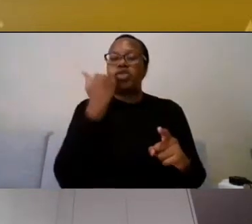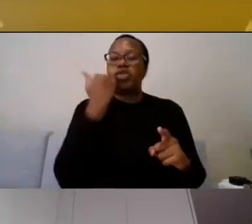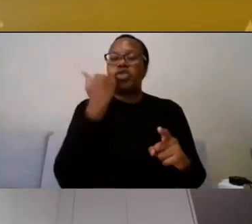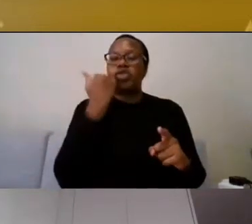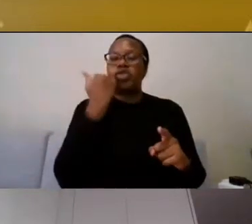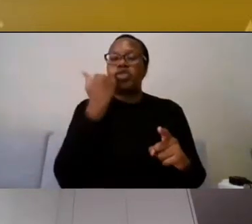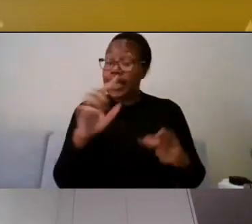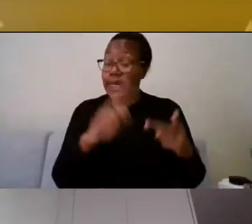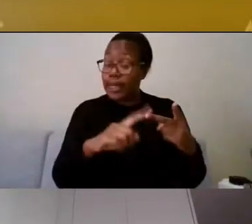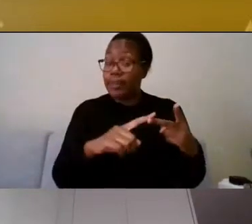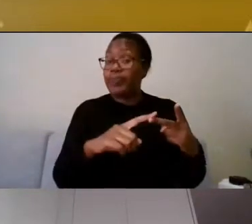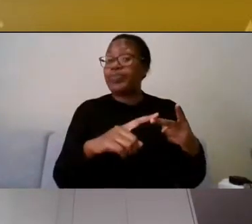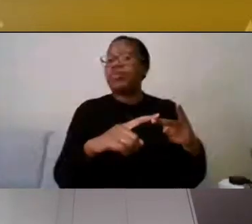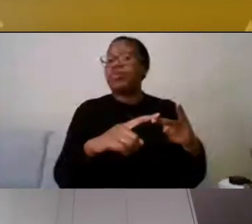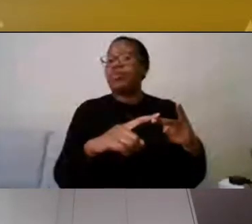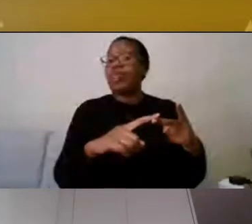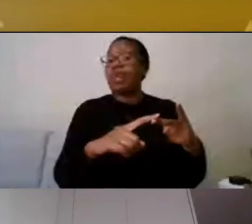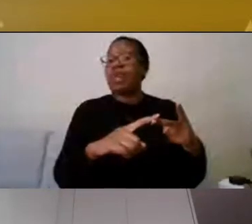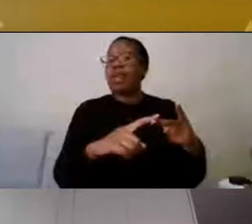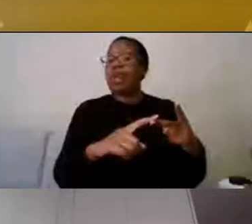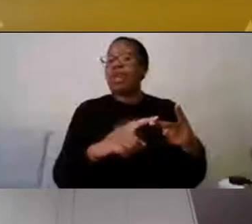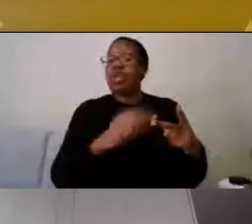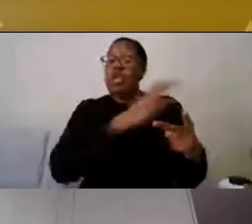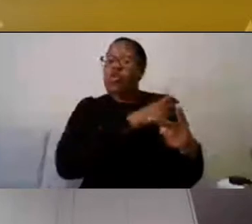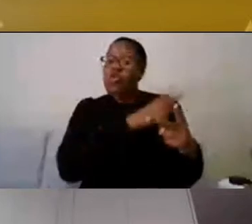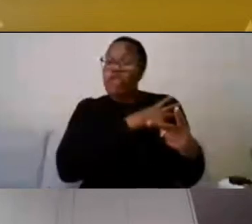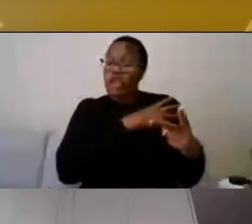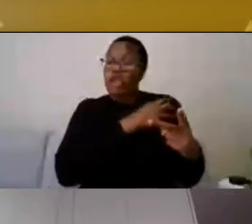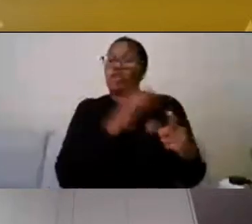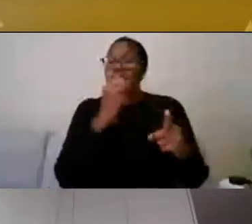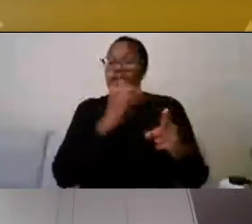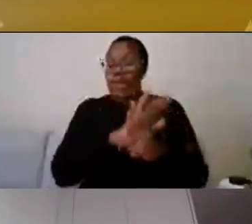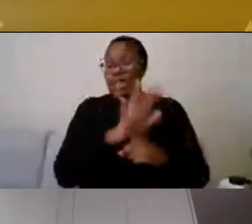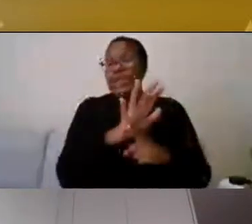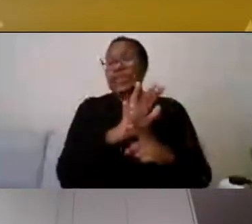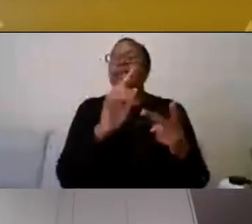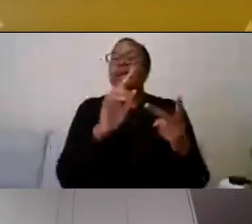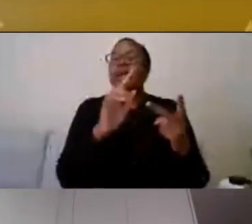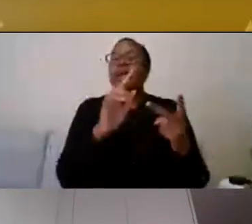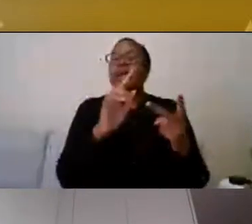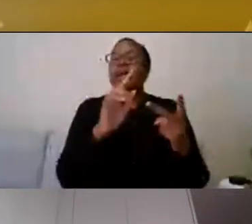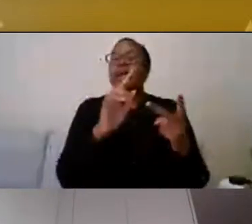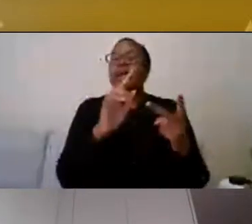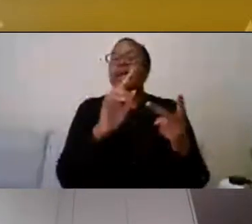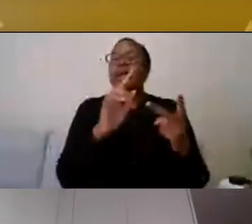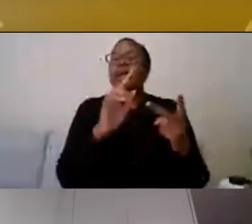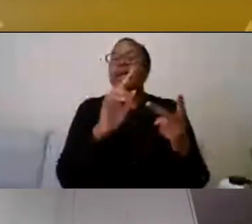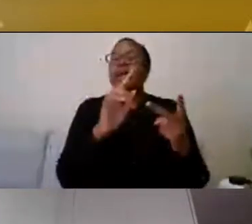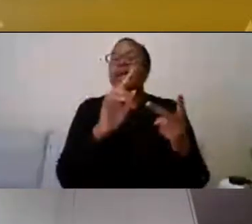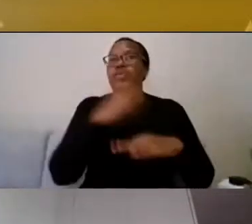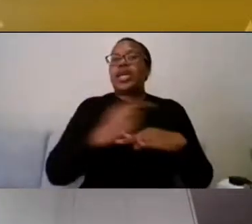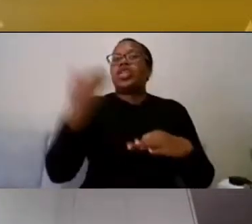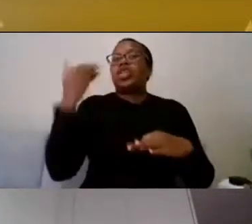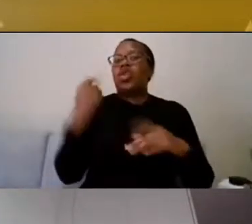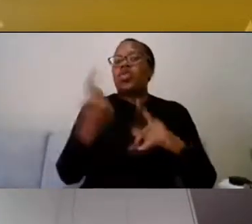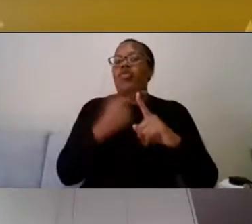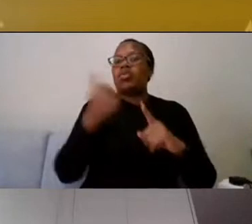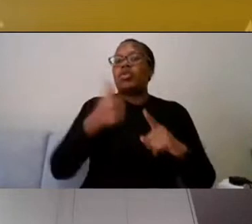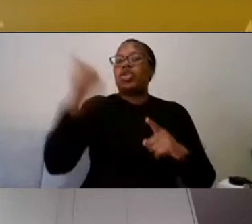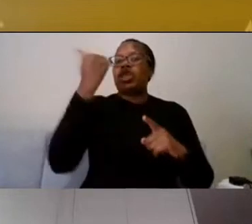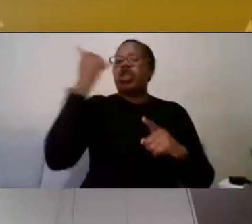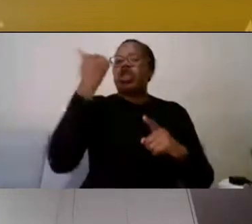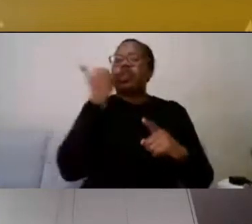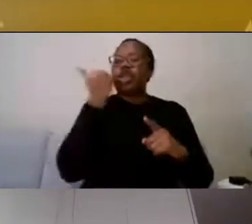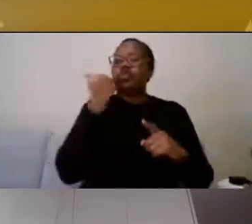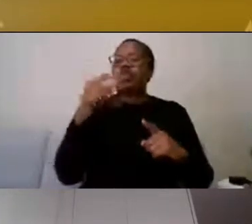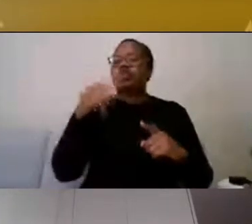that an official in her court is affected. I got a message 2 days ago from the Chief Magistrate of